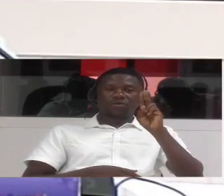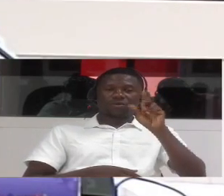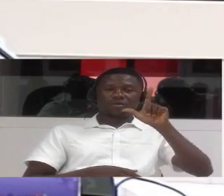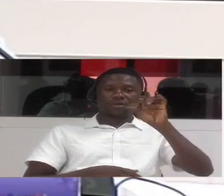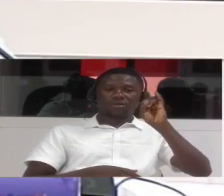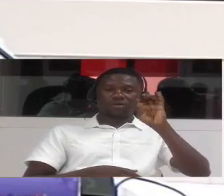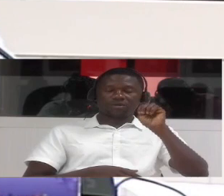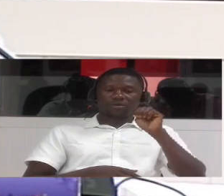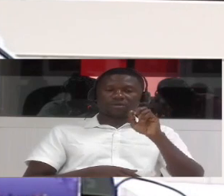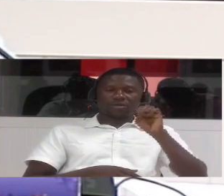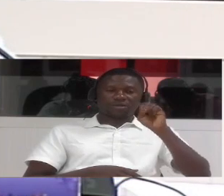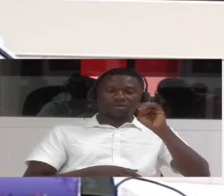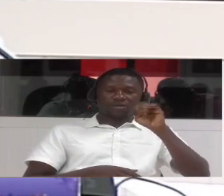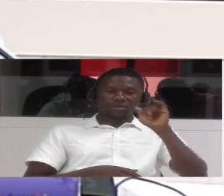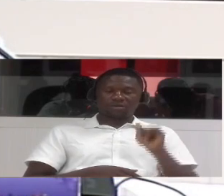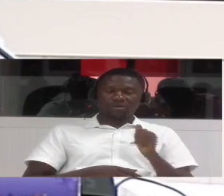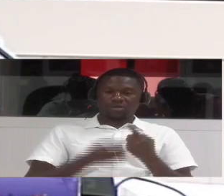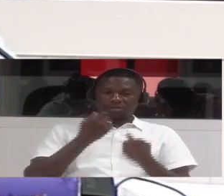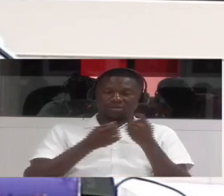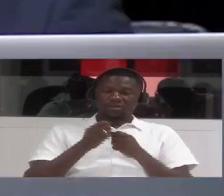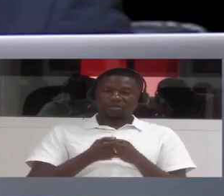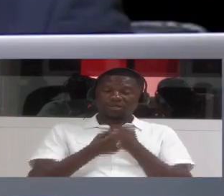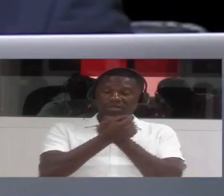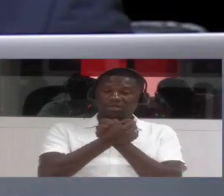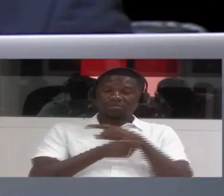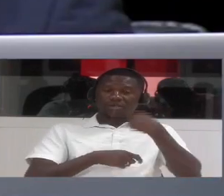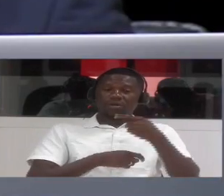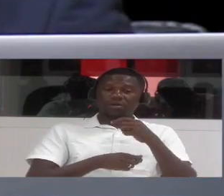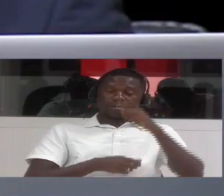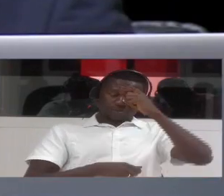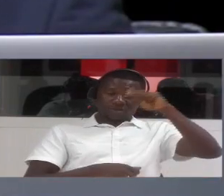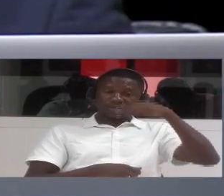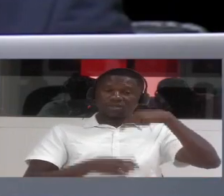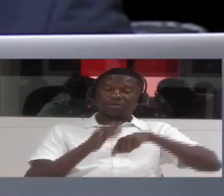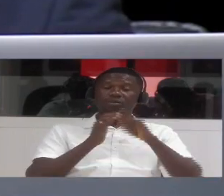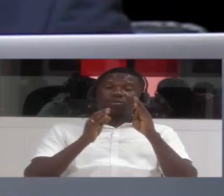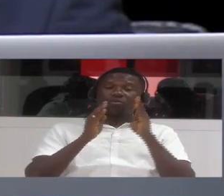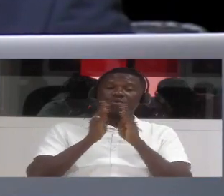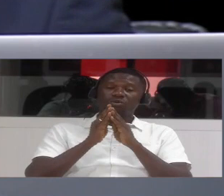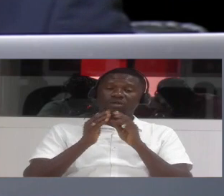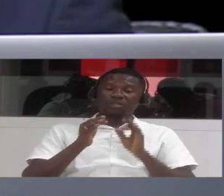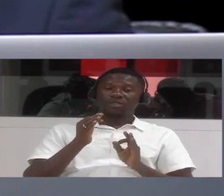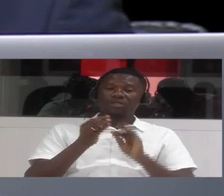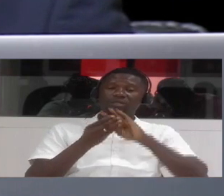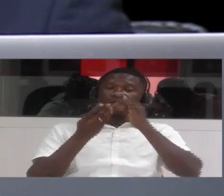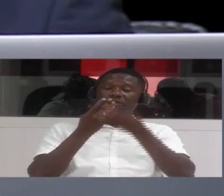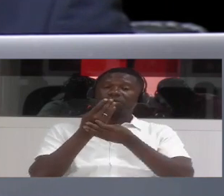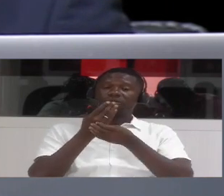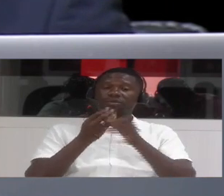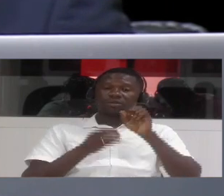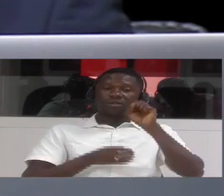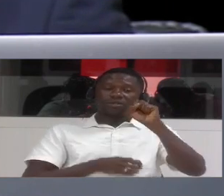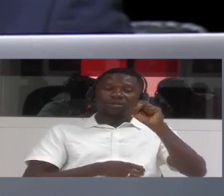arrested by police in Bundung and transferred to Serekunda police station. And they